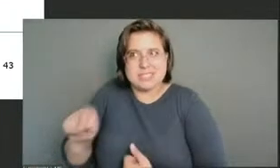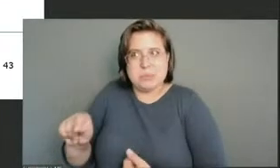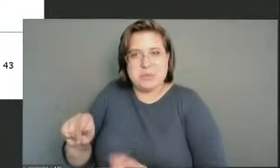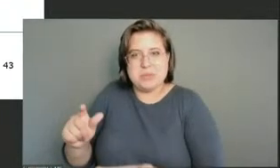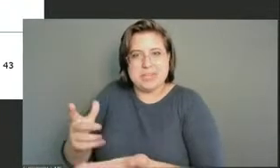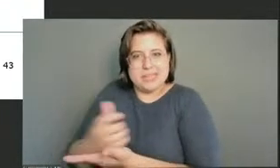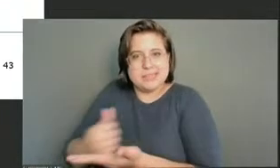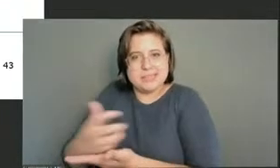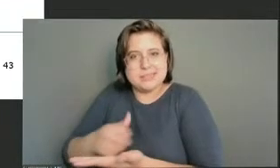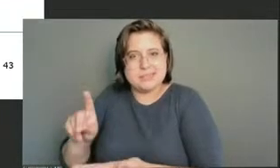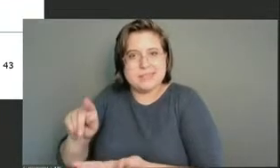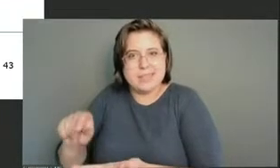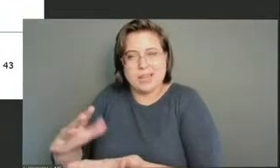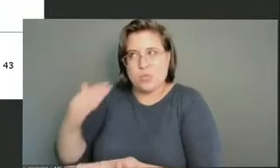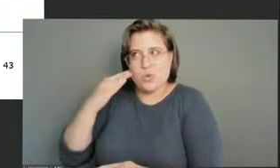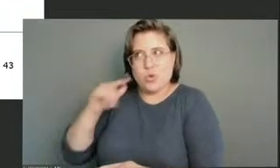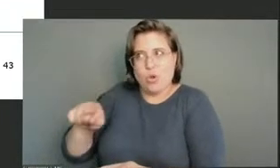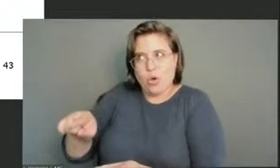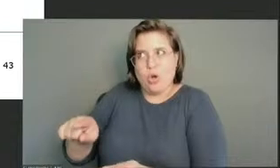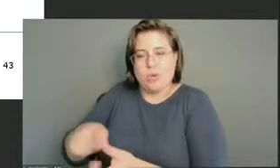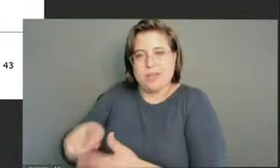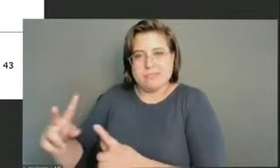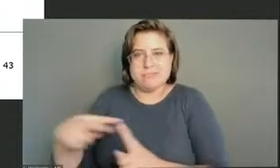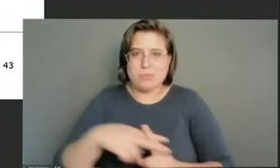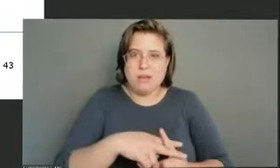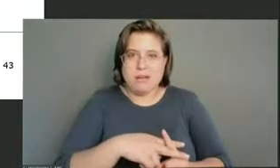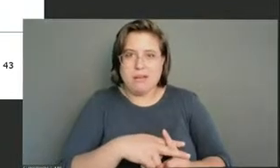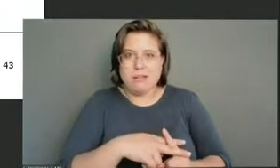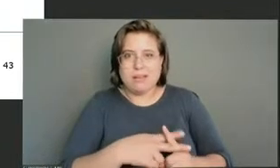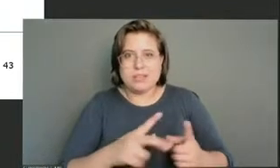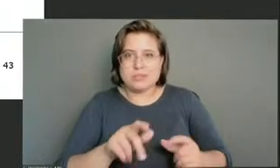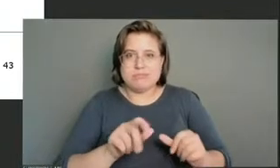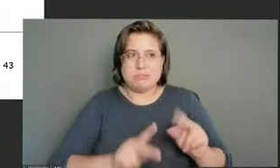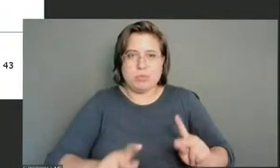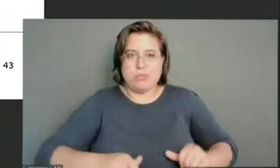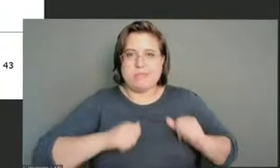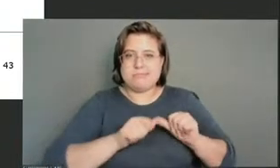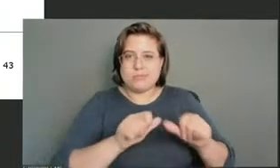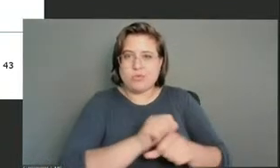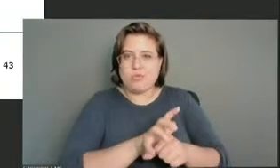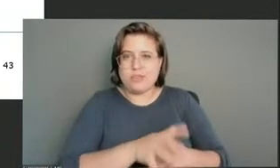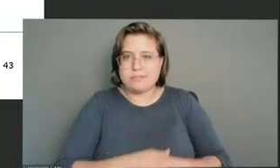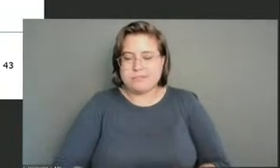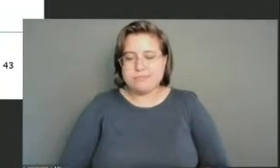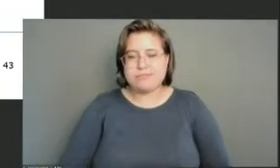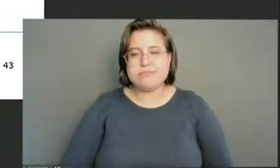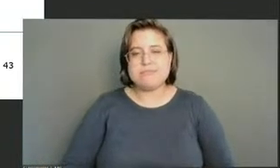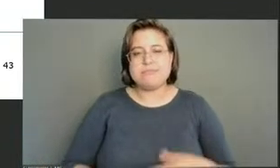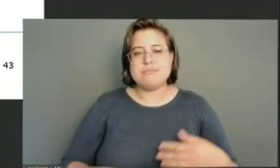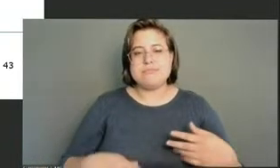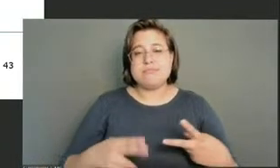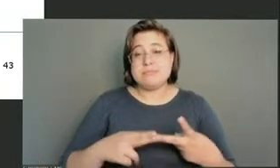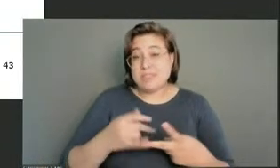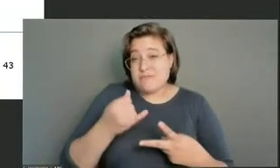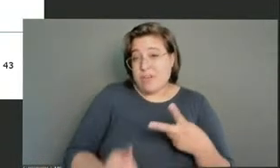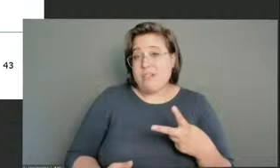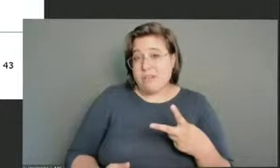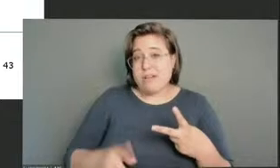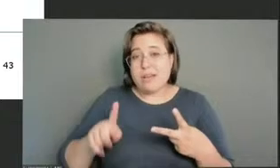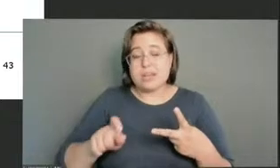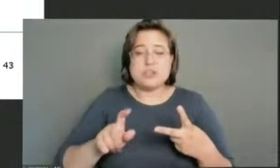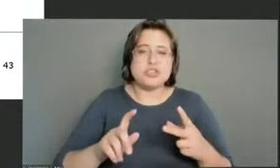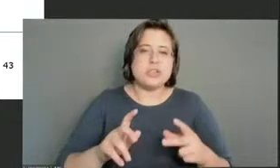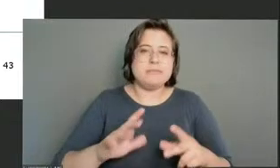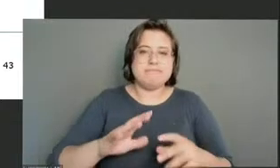care for people living with long COVID. And finally, the federal government should create a tip line for employees to address health and